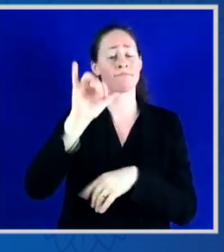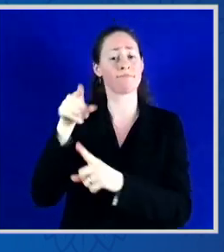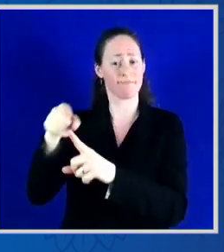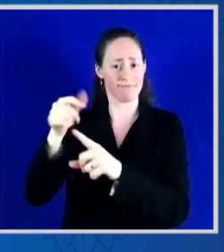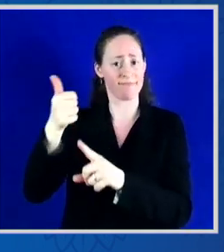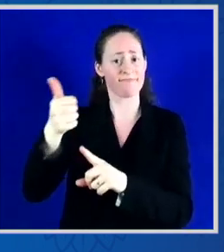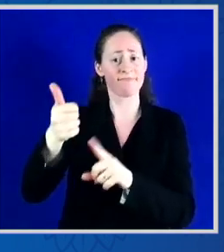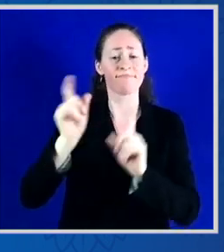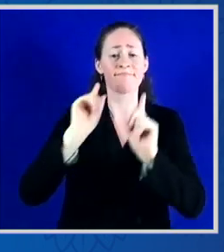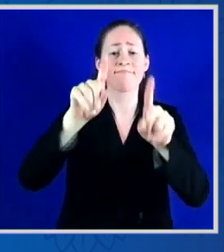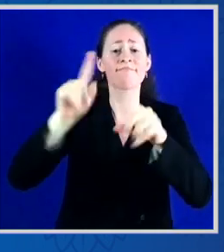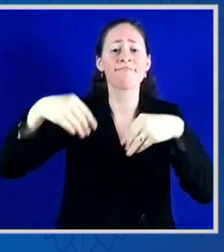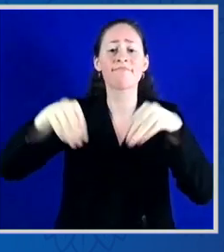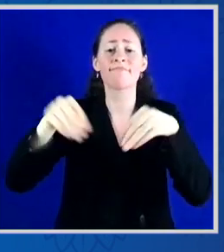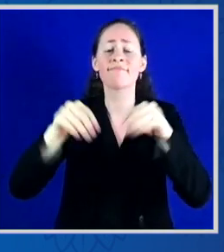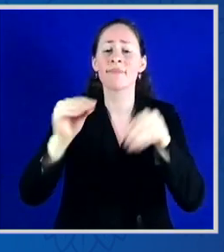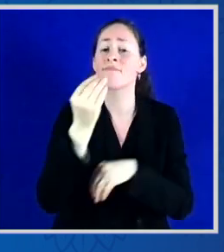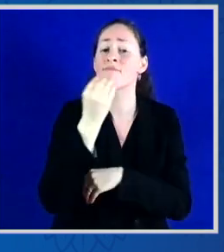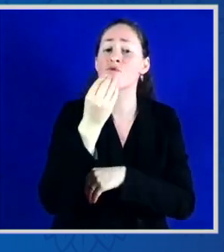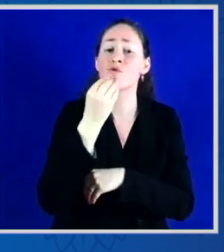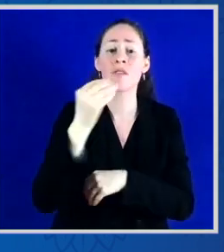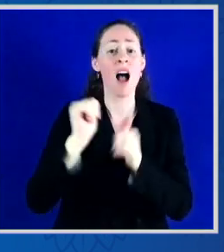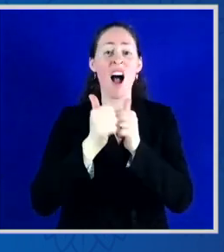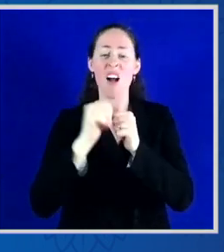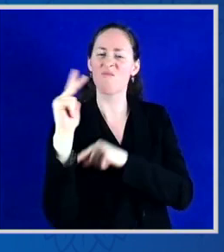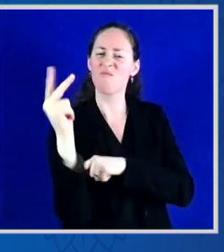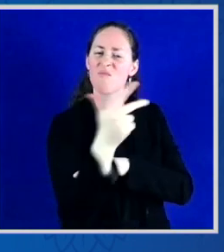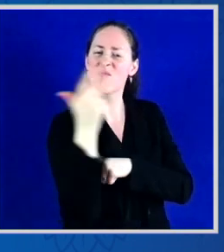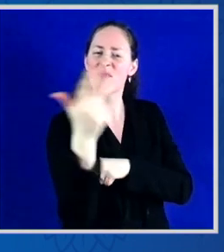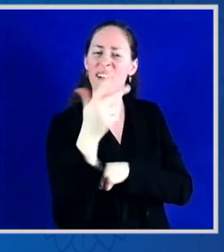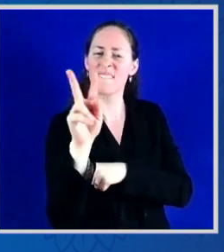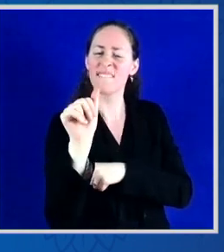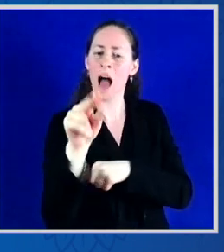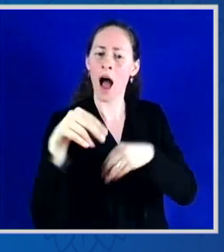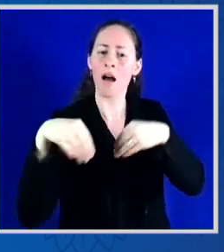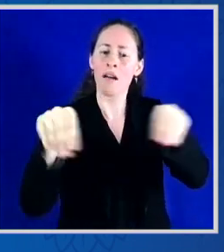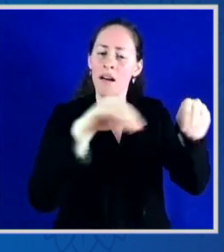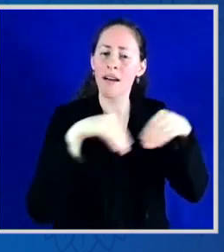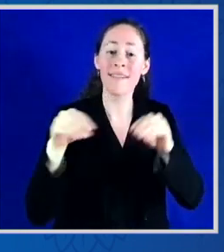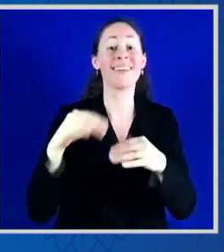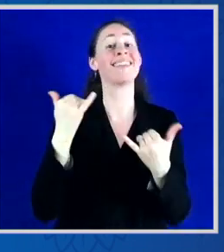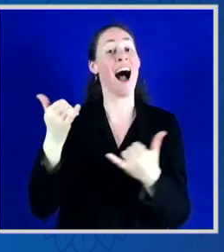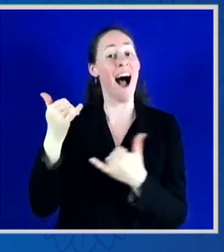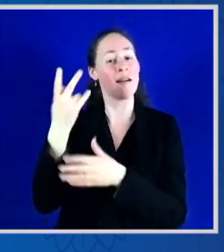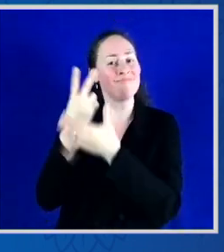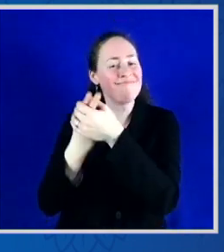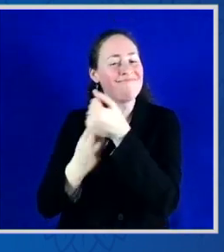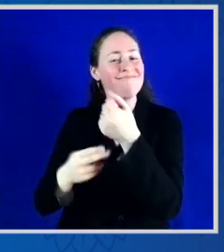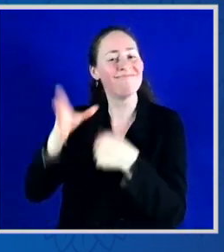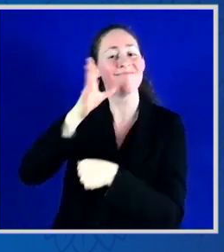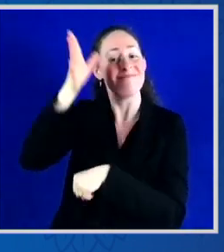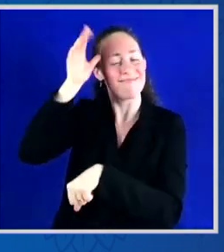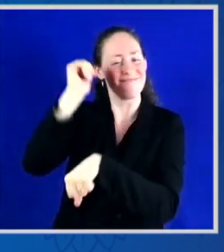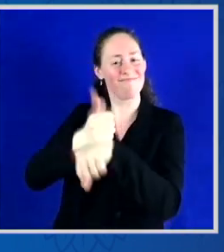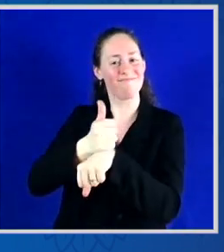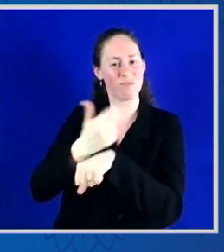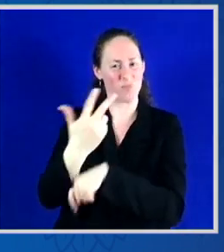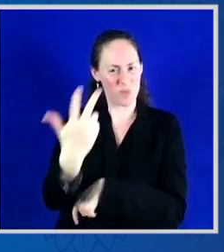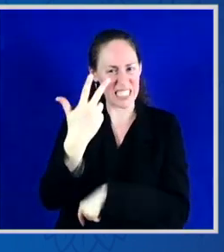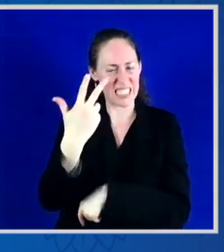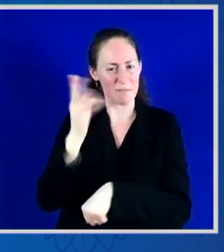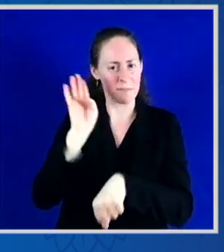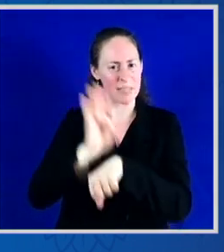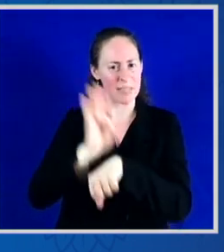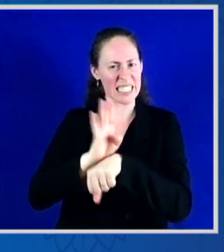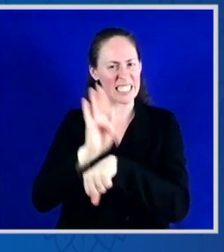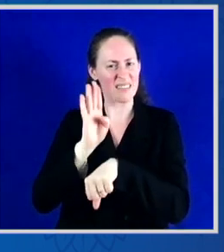My parents are now business owners for 3 businesses, and they're successful despite all the many challenges. I was able to